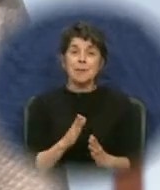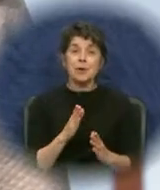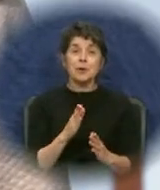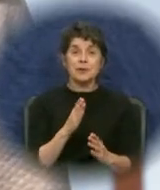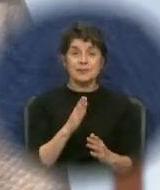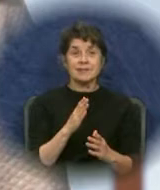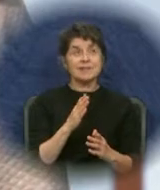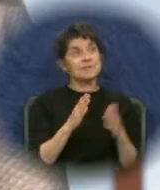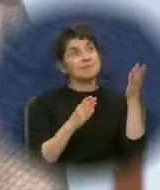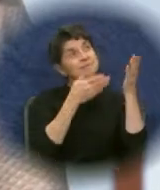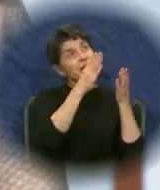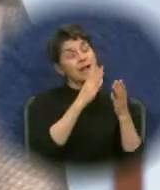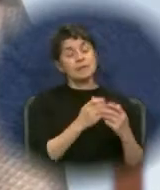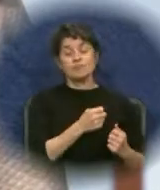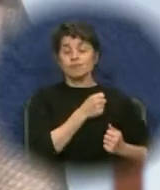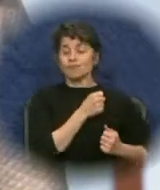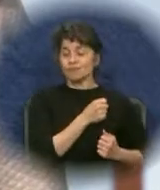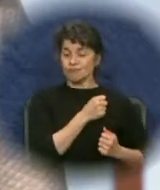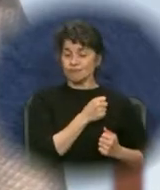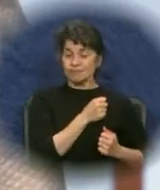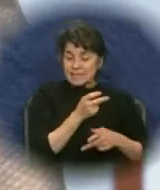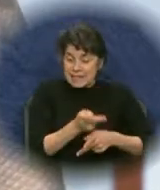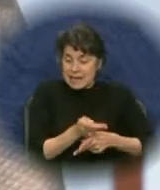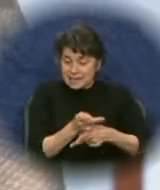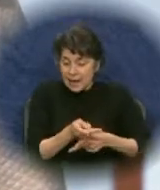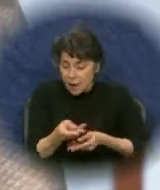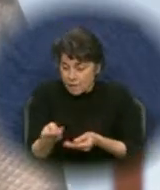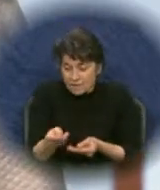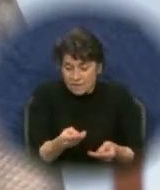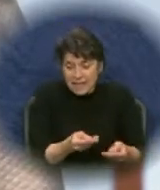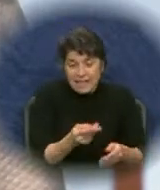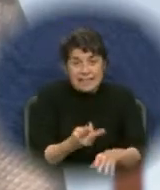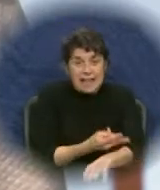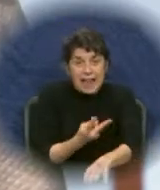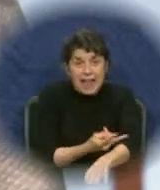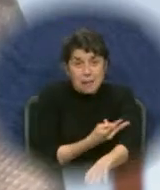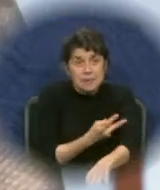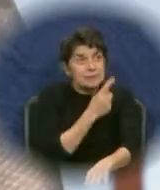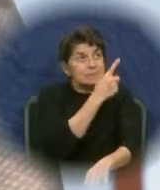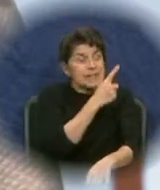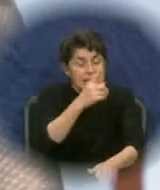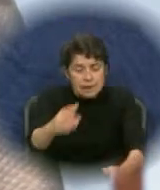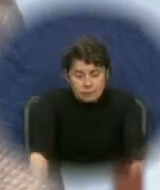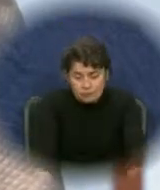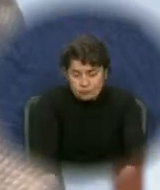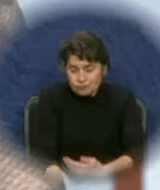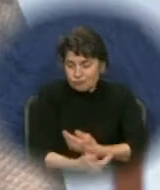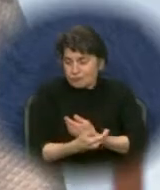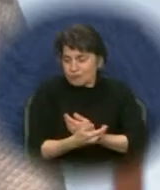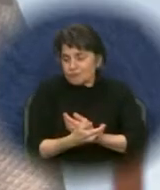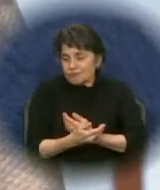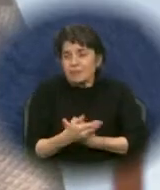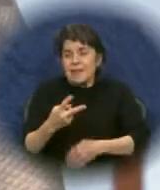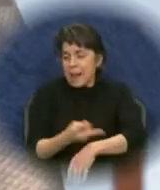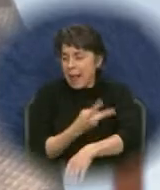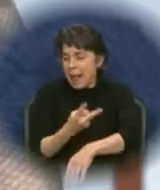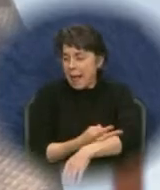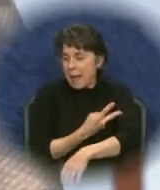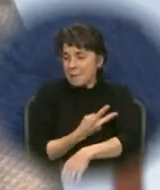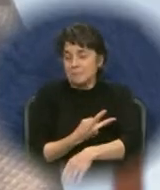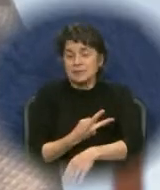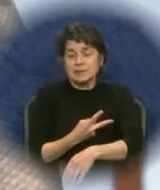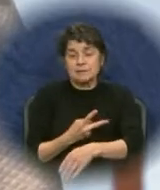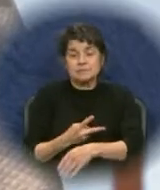flock. In his arms, he gathers the lambs, carrying them in his bosom and leading